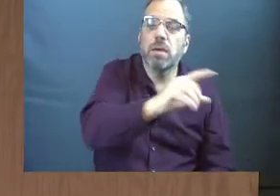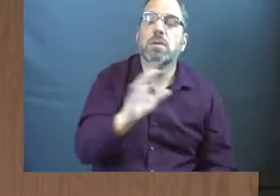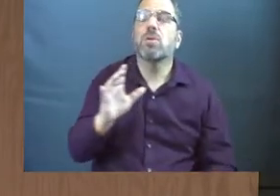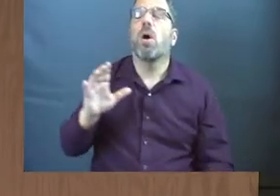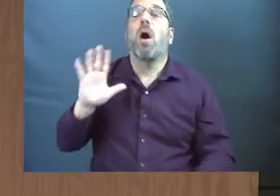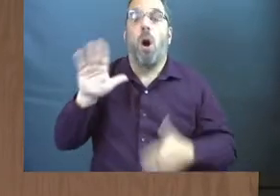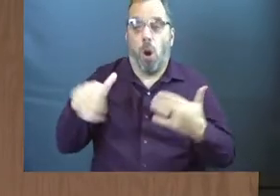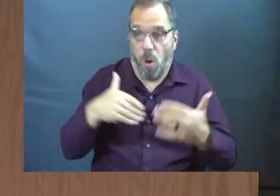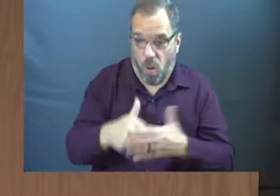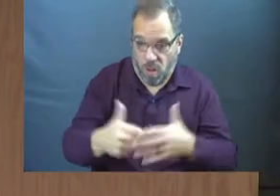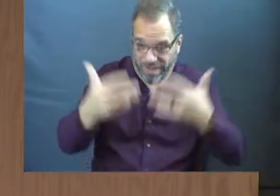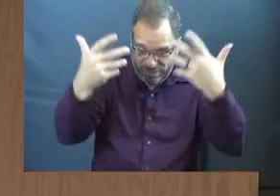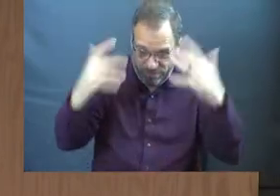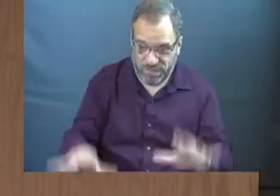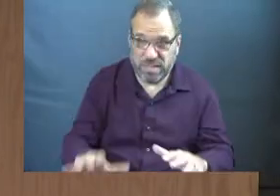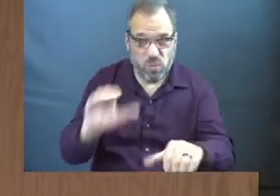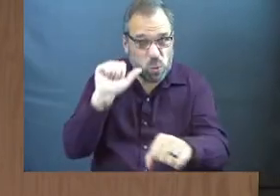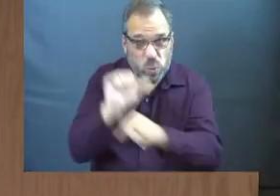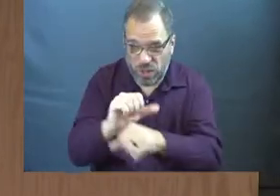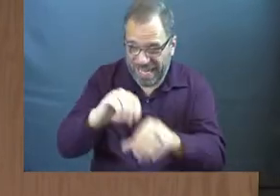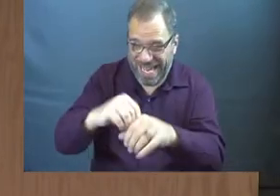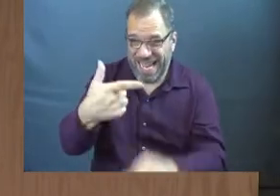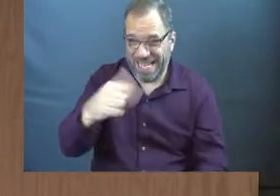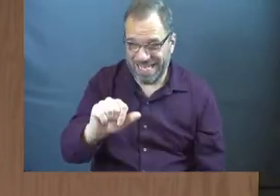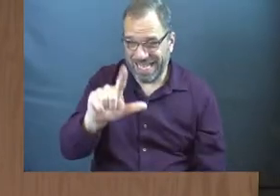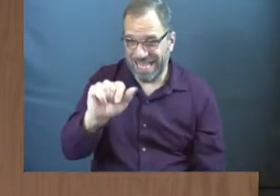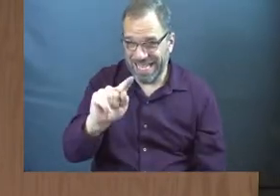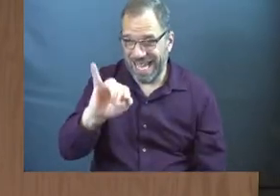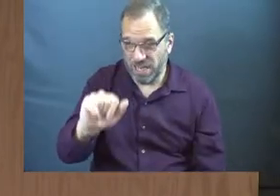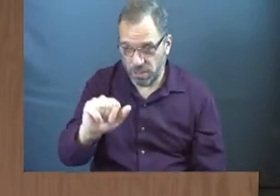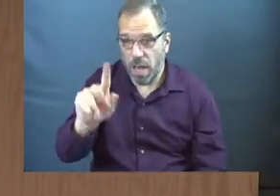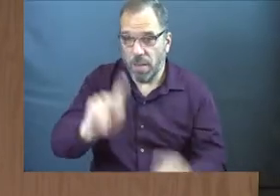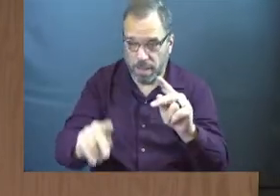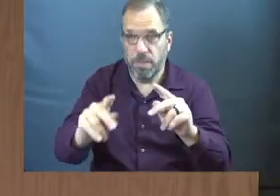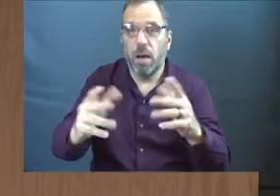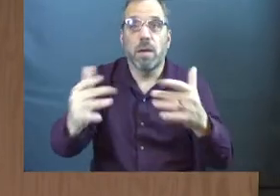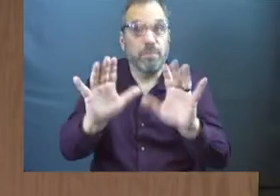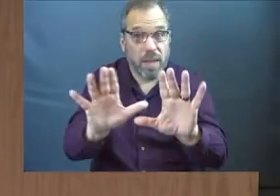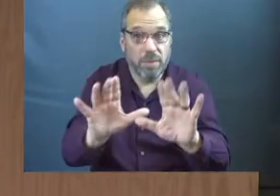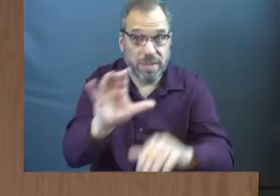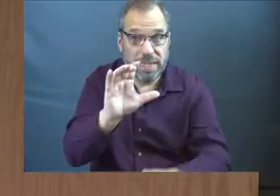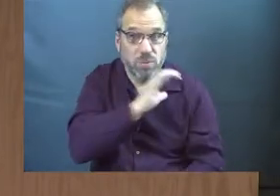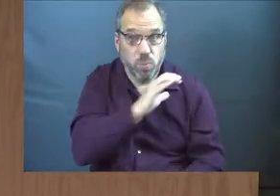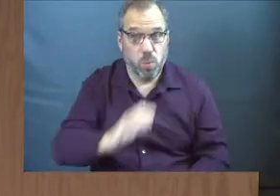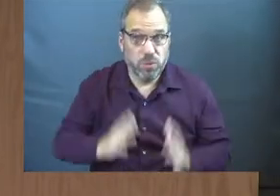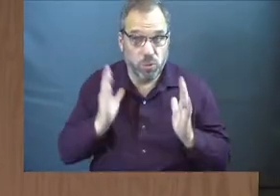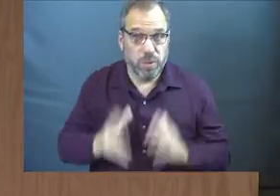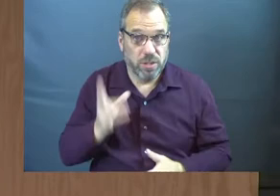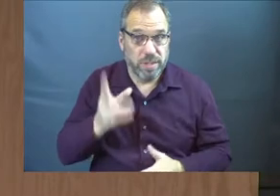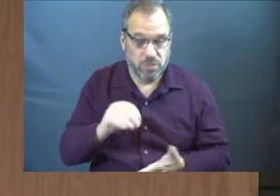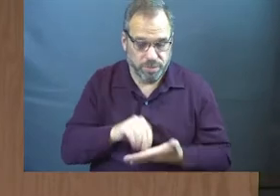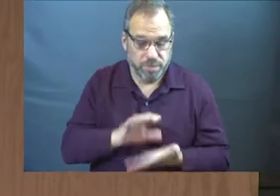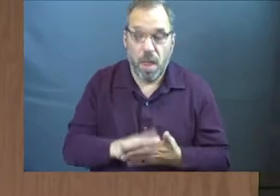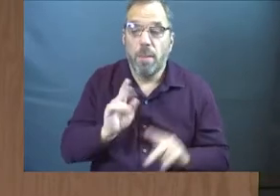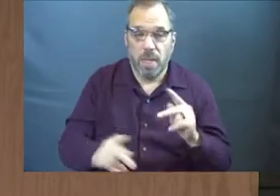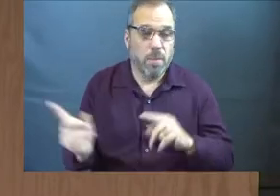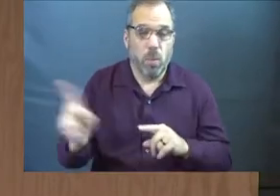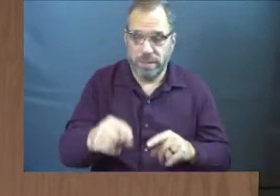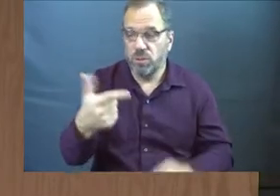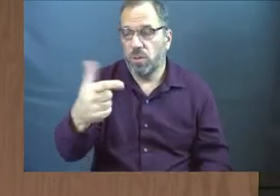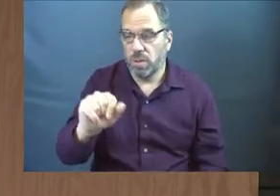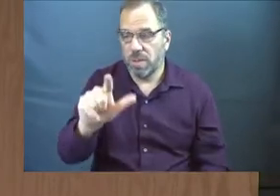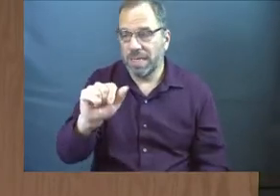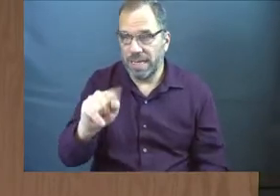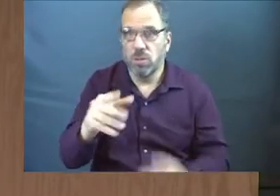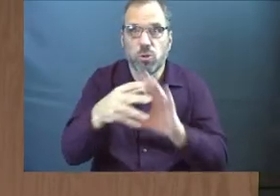so after all this wonderful work had been started in the right way, some other people came in. This is what Christian history tells us. Some other people came to Galatia,